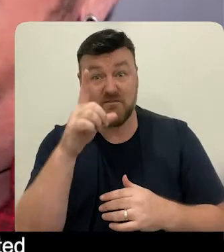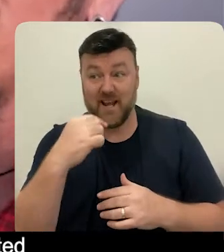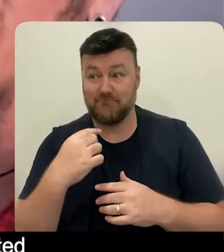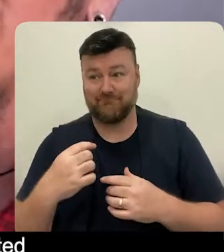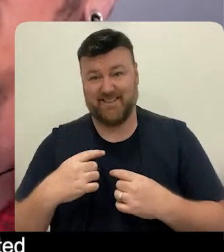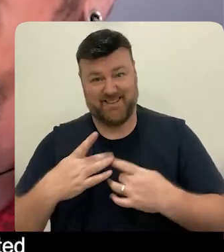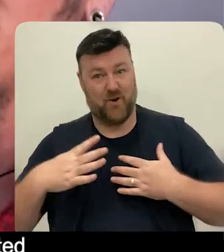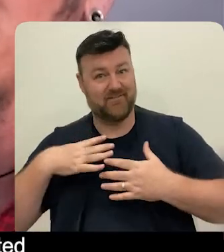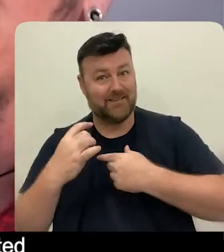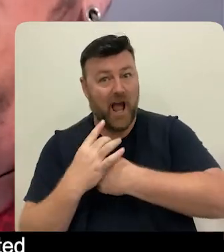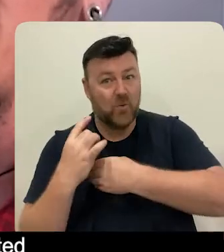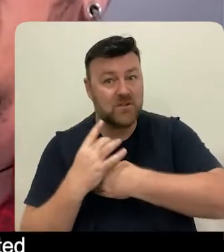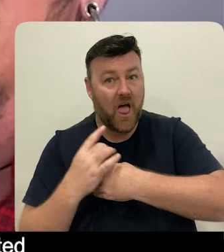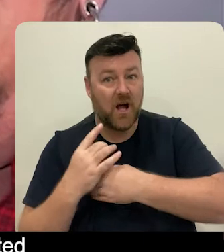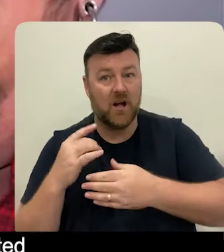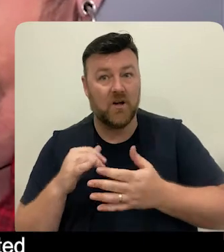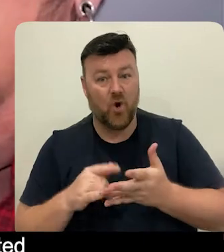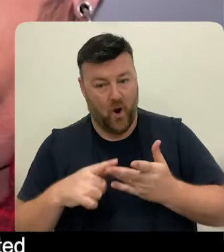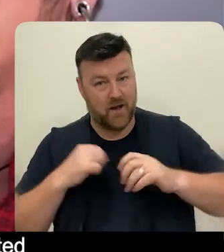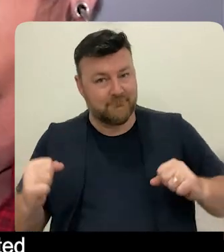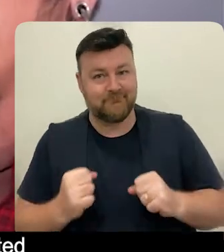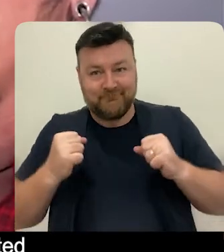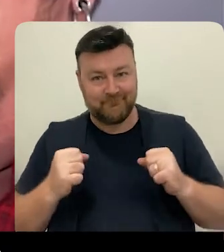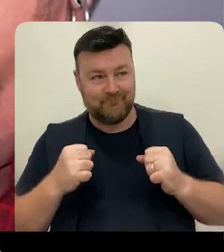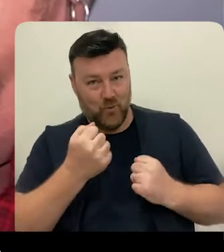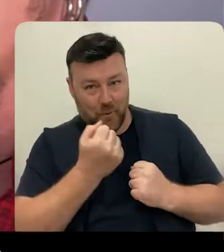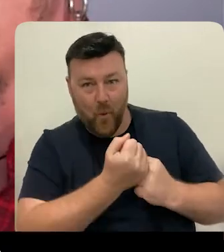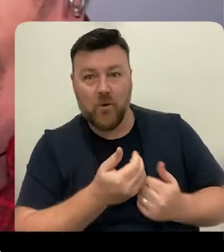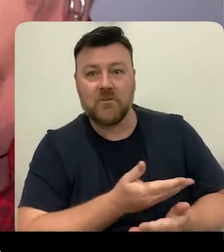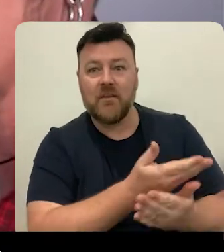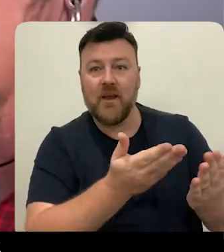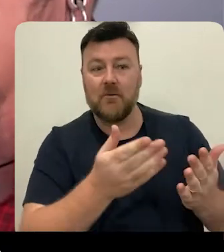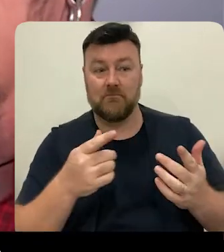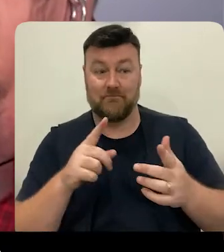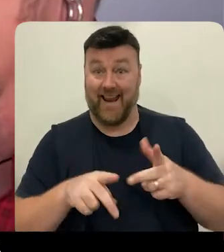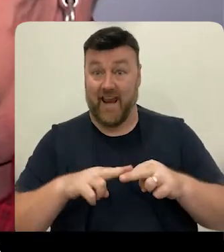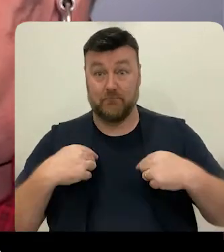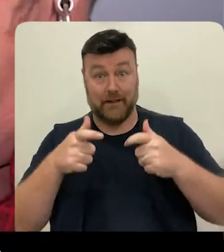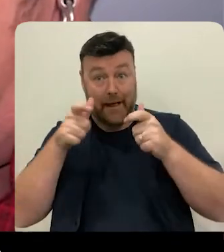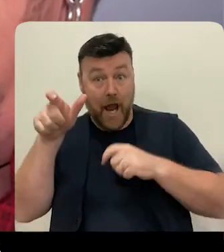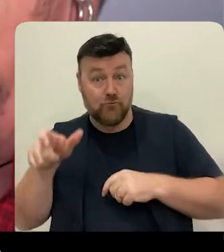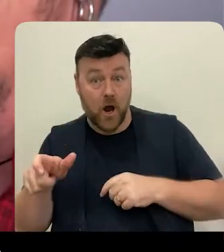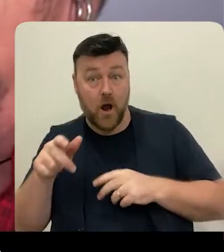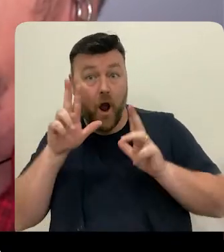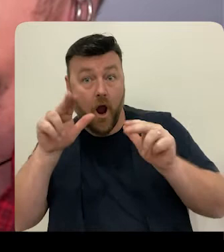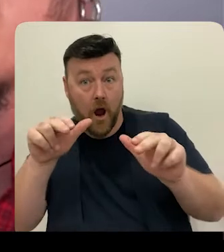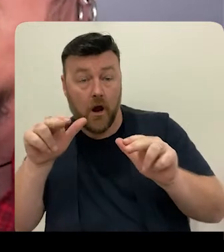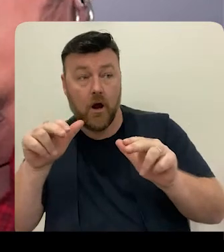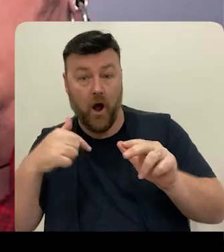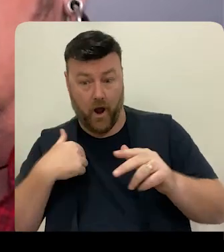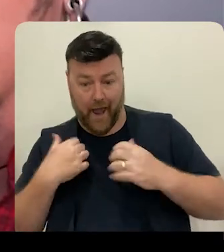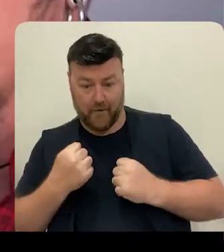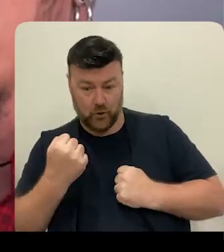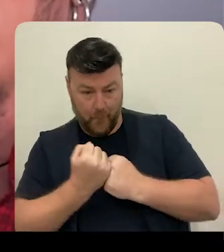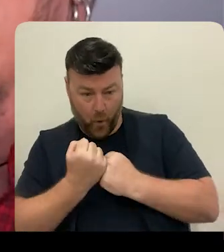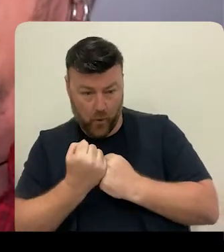you know, your own counselling to be supported, because then if we're supported as a carer, if we make sure